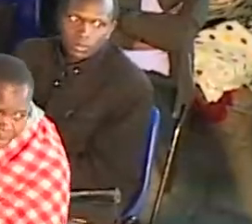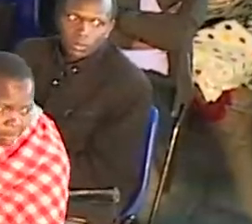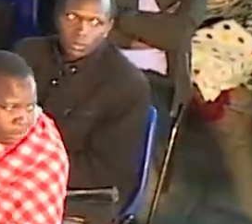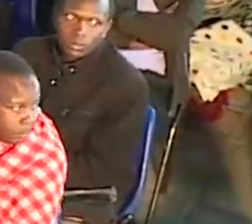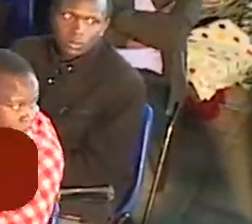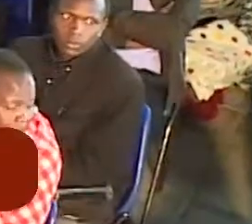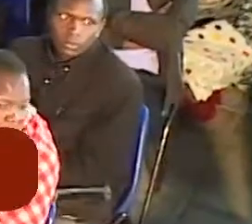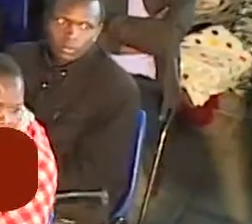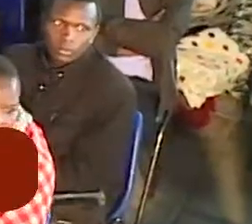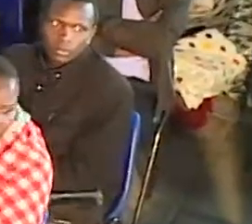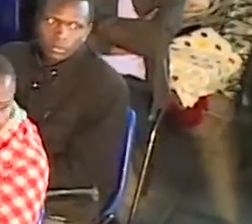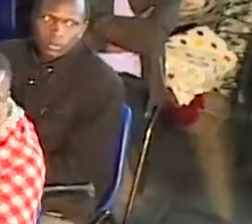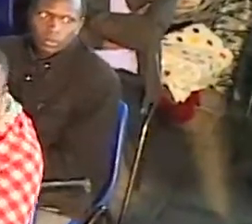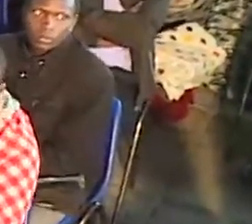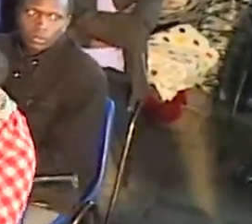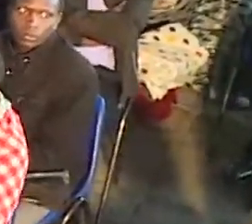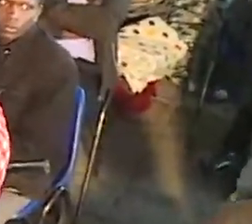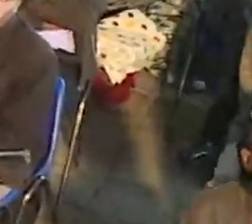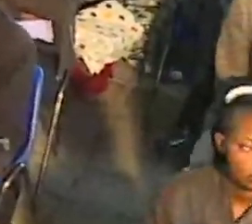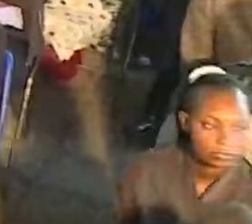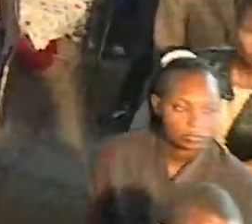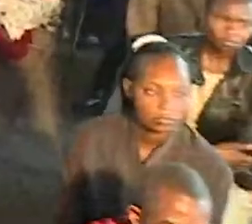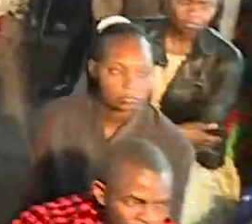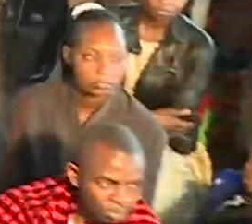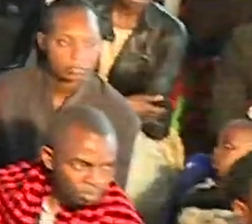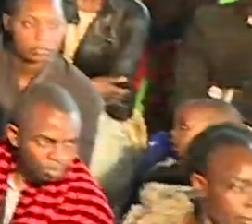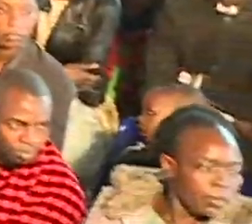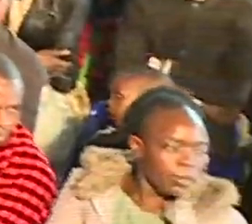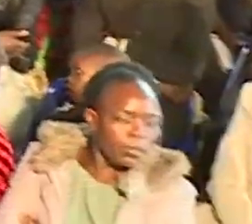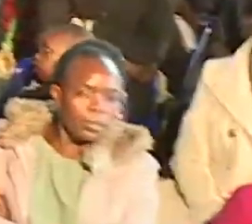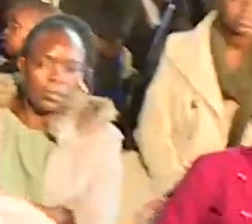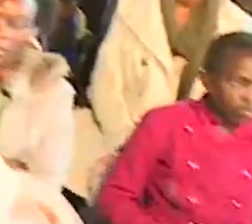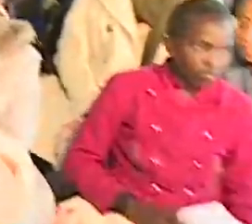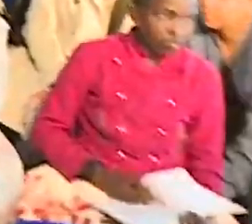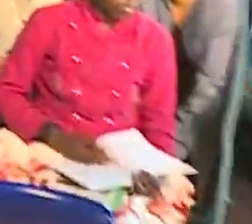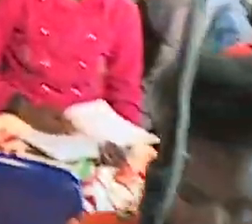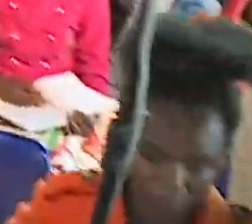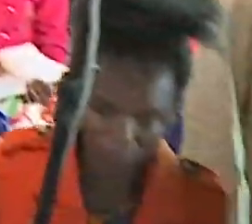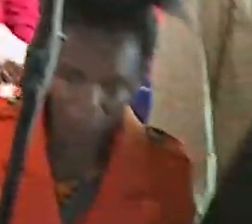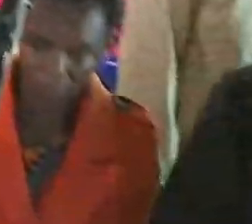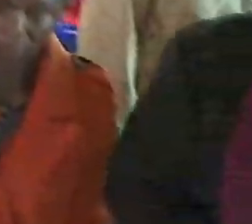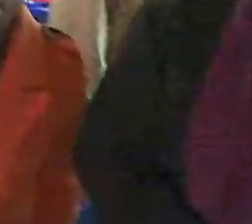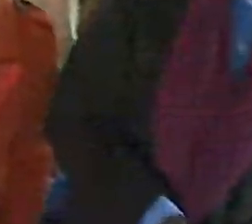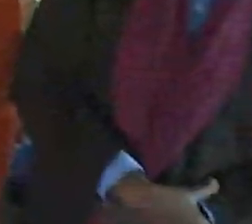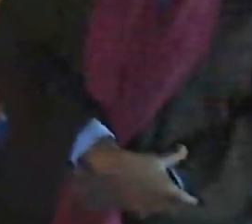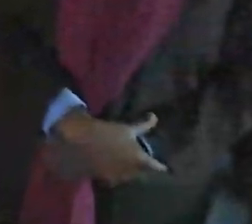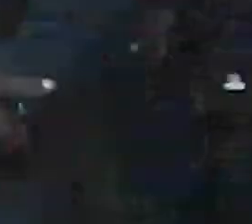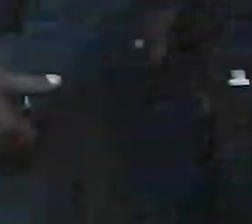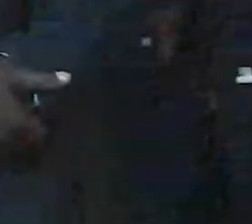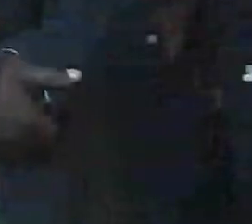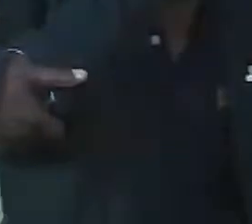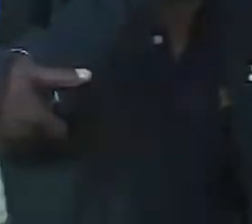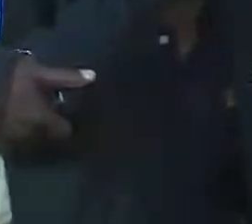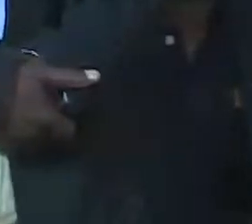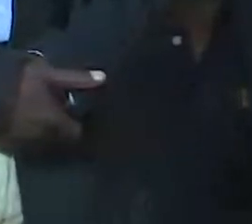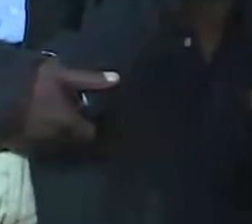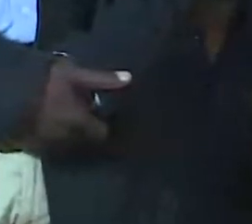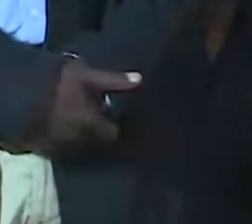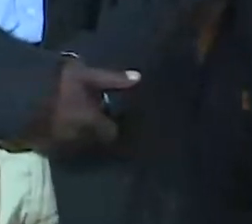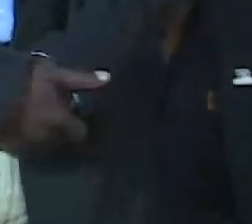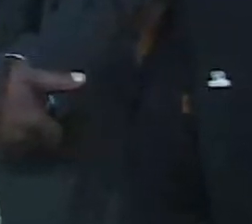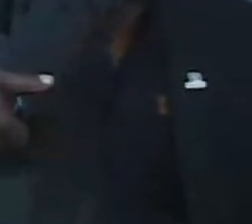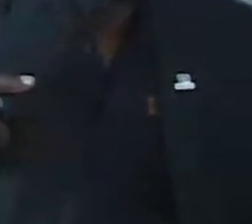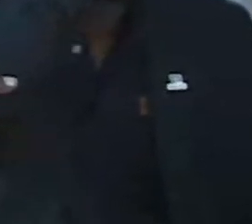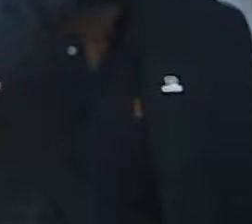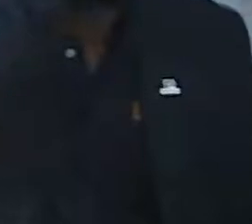very, very special way. Thank you for joining us. We know that through the sign